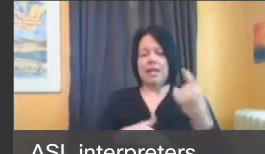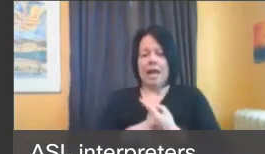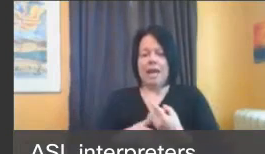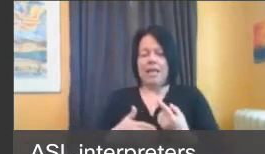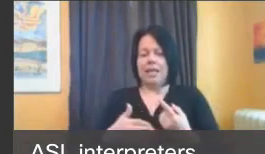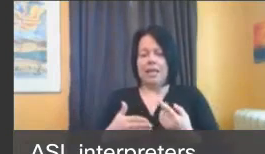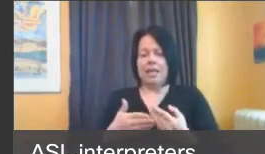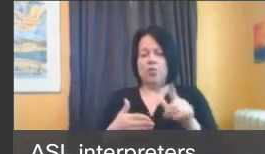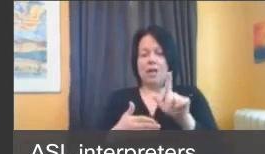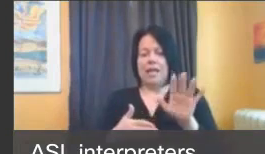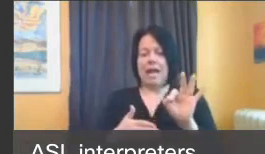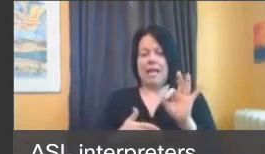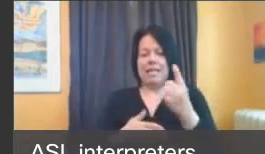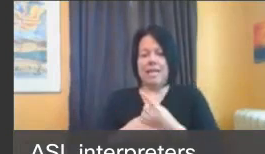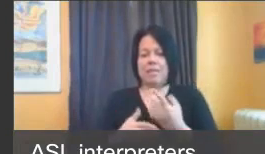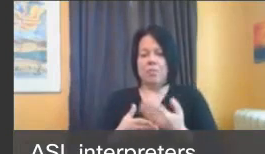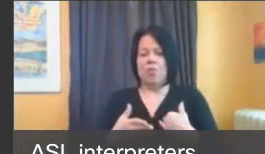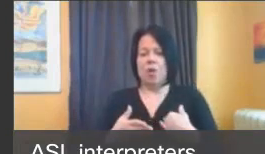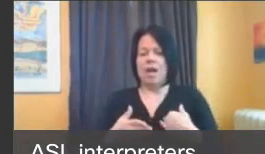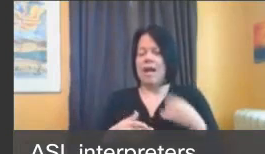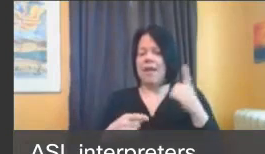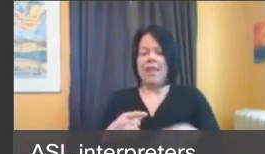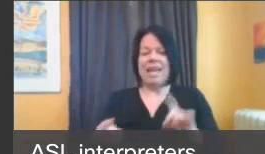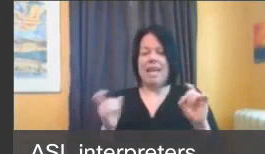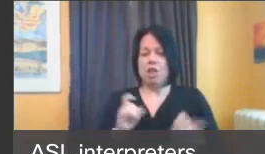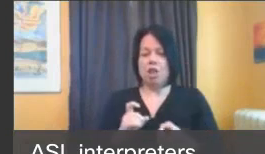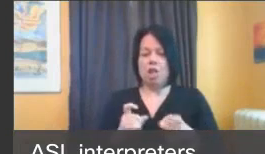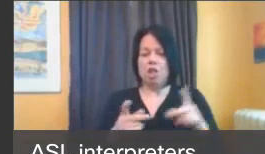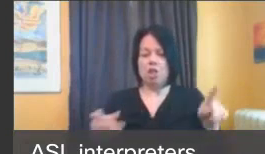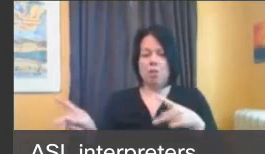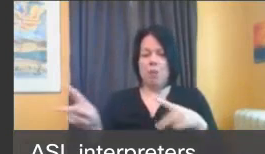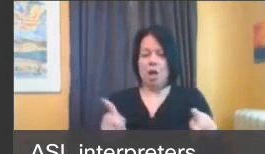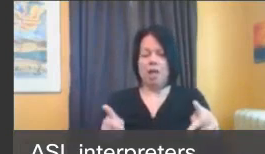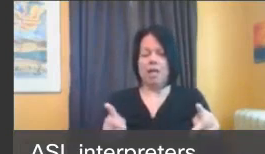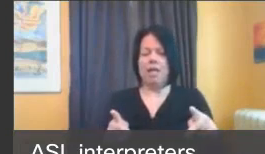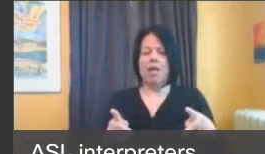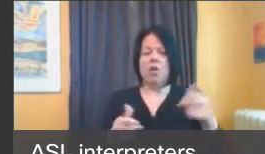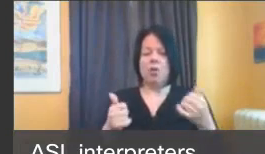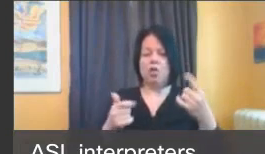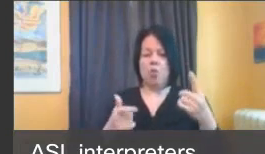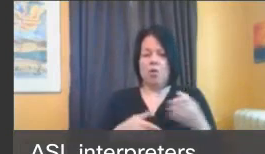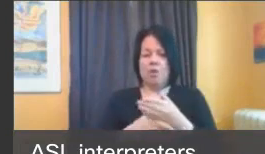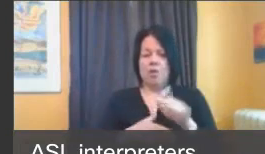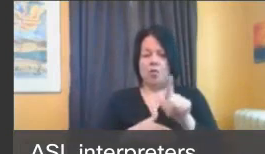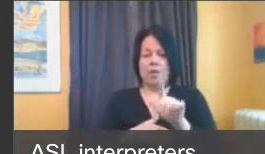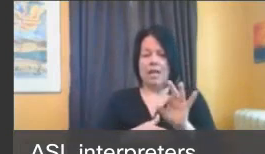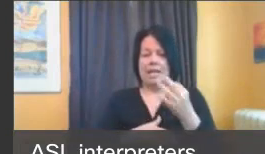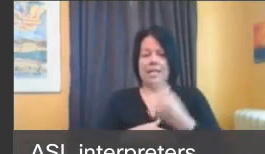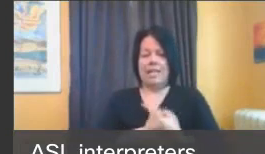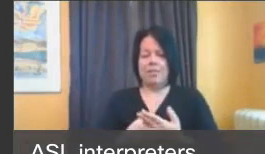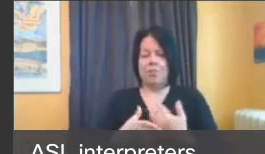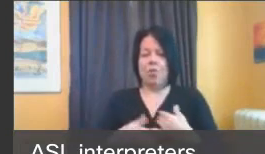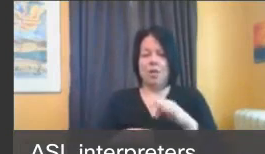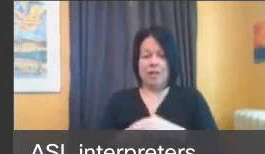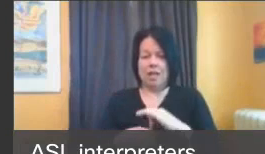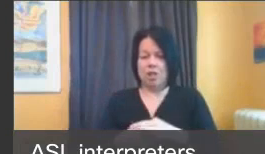and we don't allow people to make that party affiliation change within that 29-day window. So having